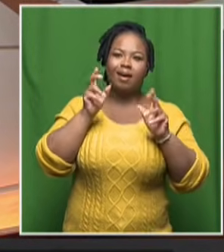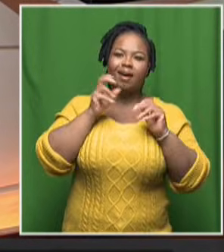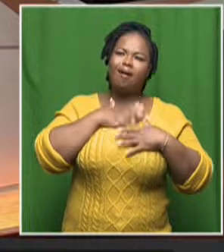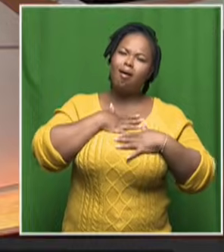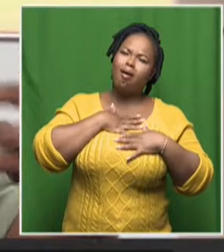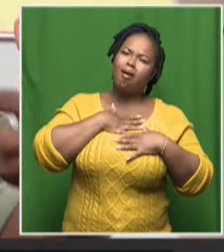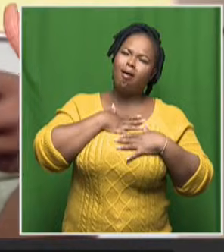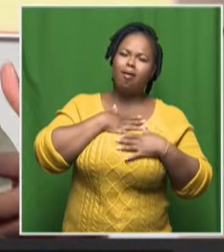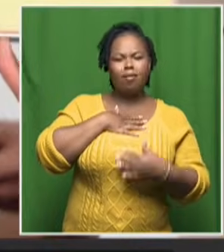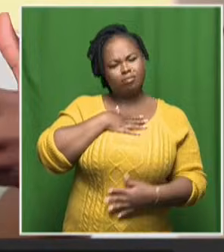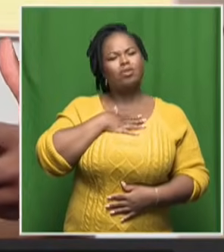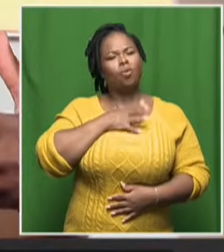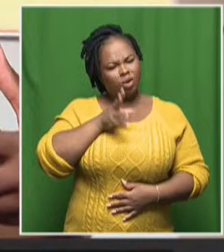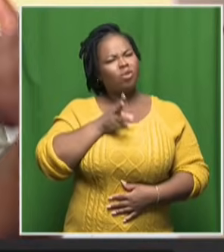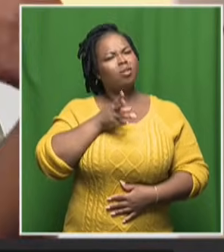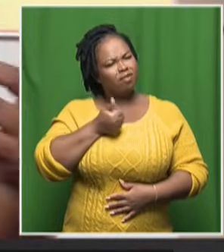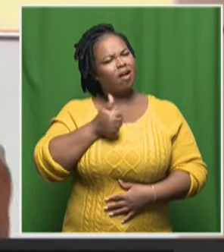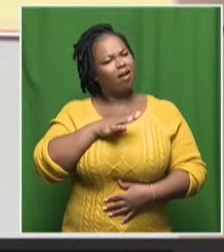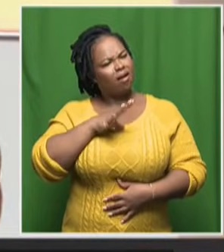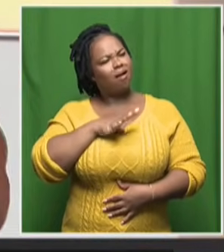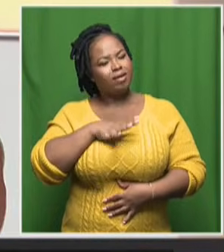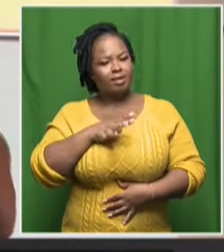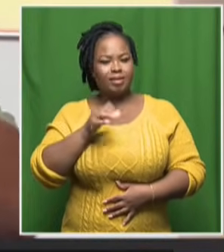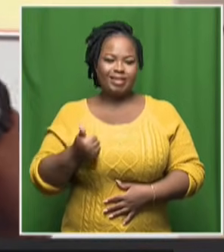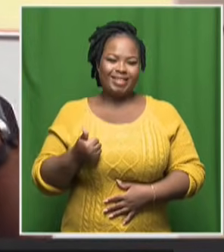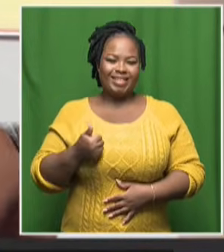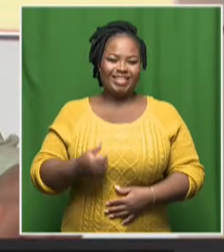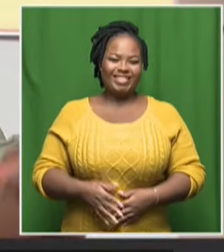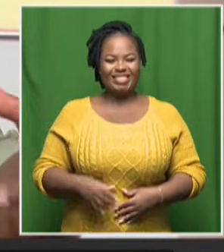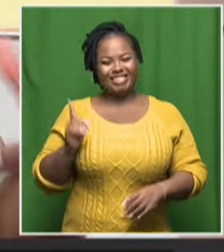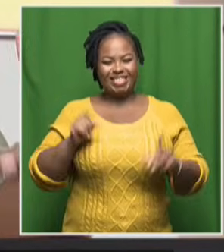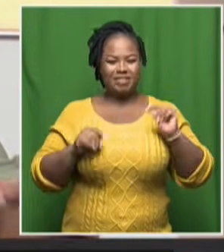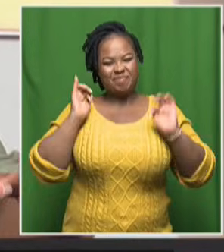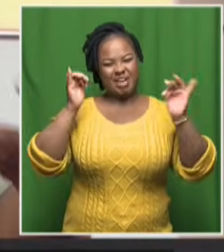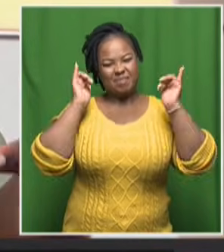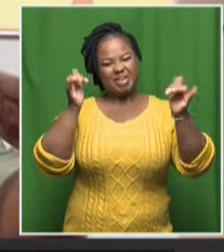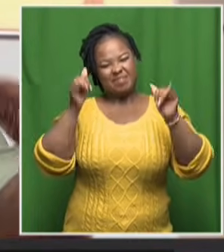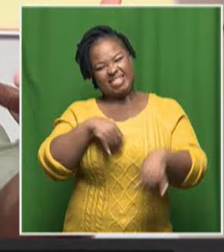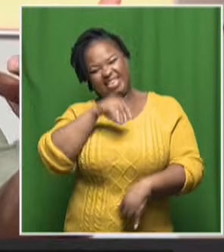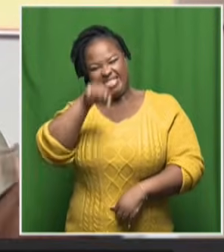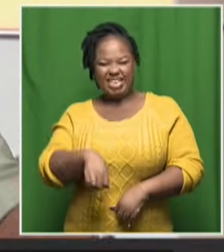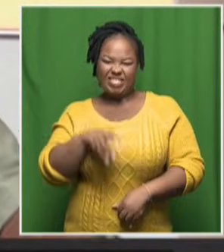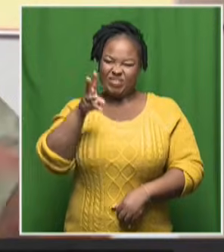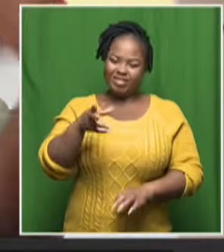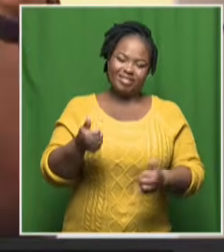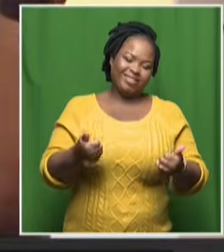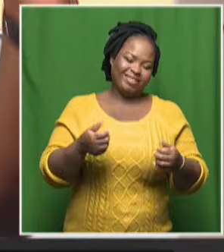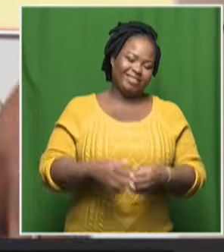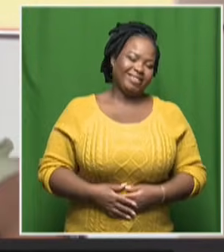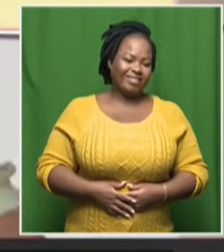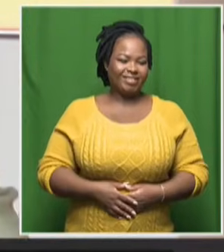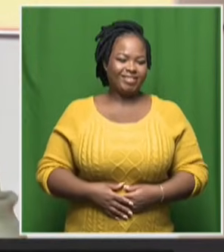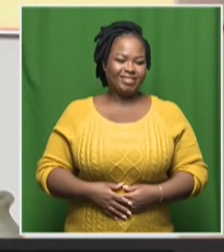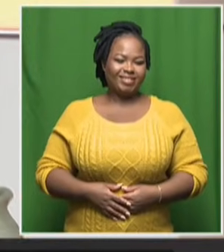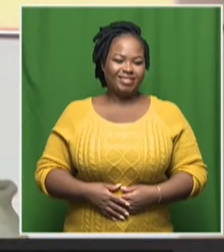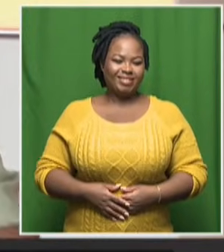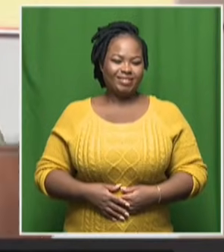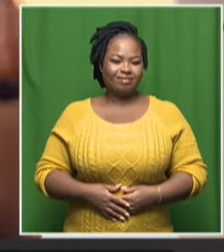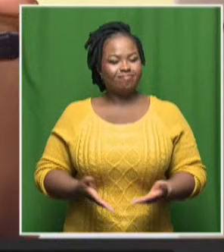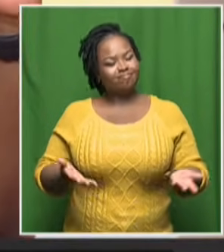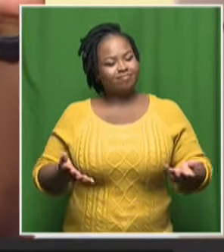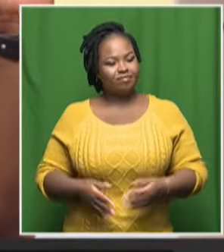be like, hey, we're gonna be all right, we're gonna be all right. Then after they just bang, party, they're like, yeah, we're definitely gonna be all right. And they just start